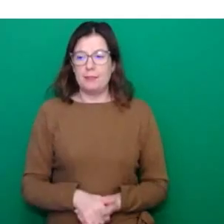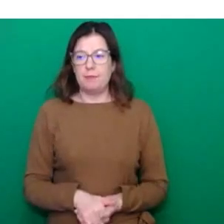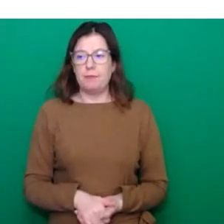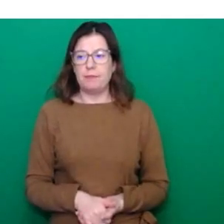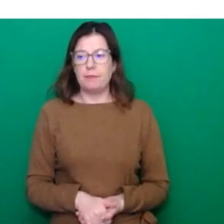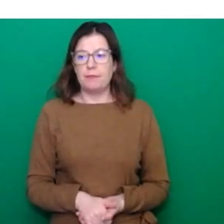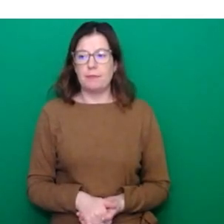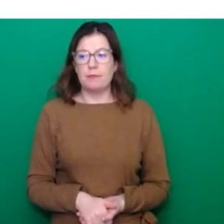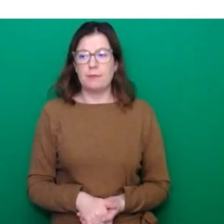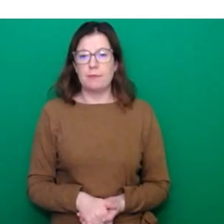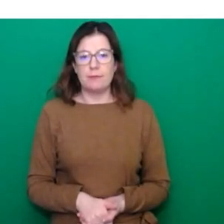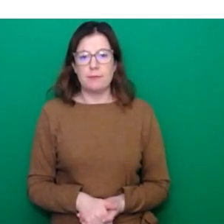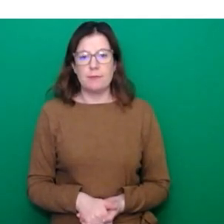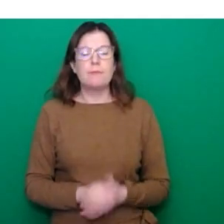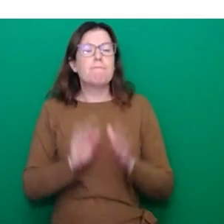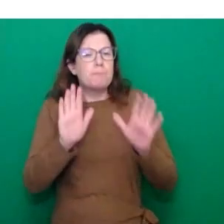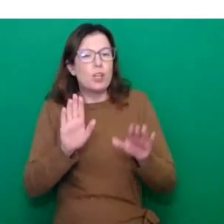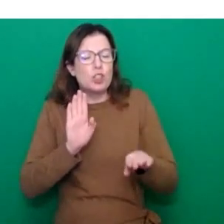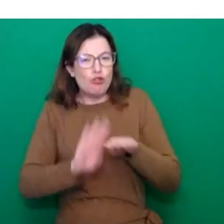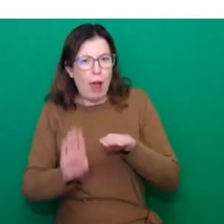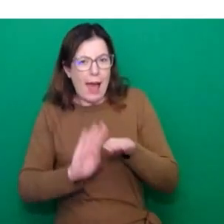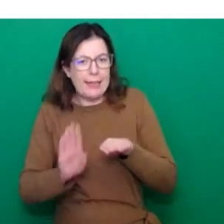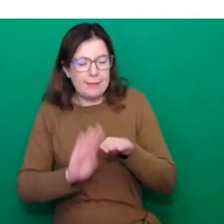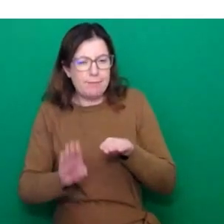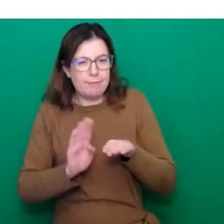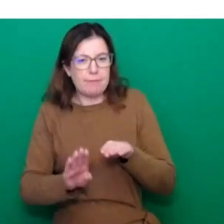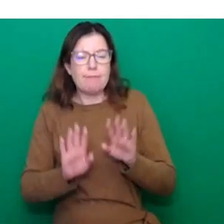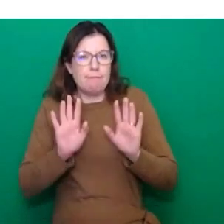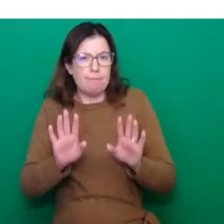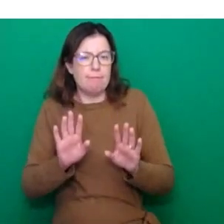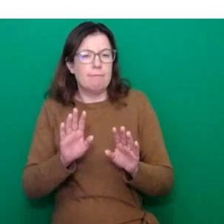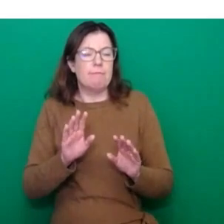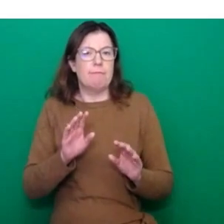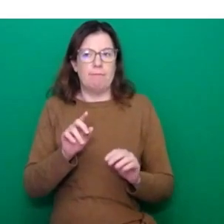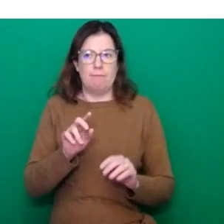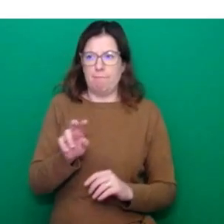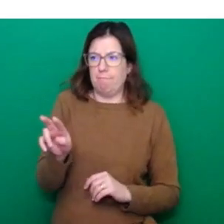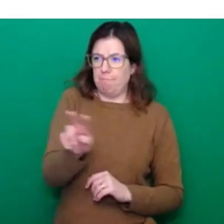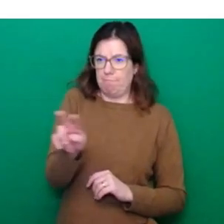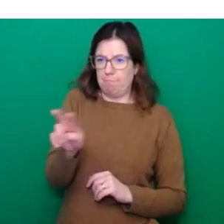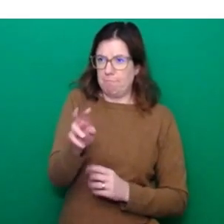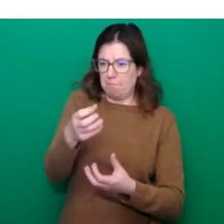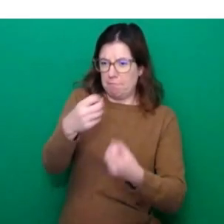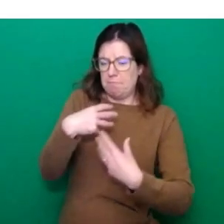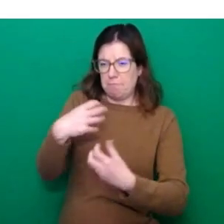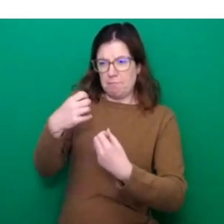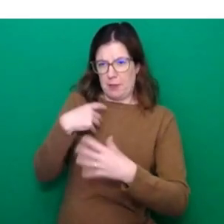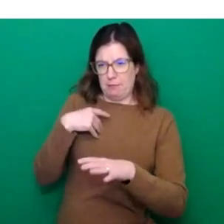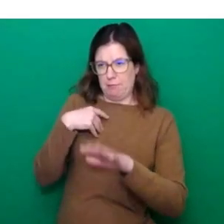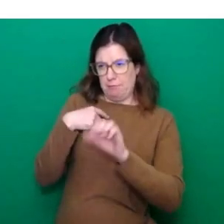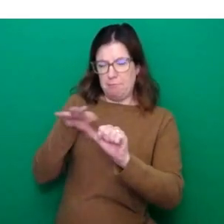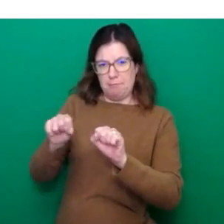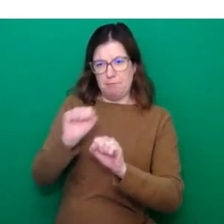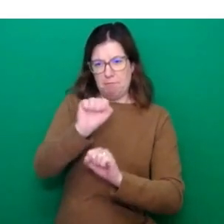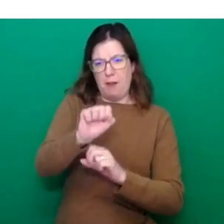So to come back to the training, so I suppose the two things that I kind of picked up of what you were each saying, I guess, Freya, you were talking